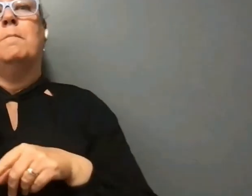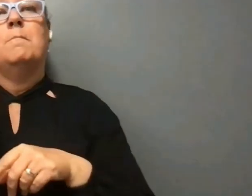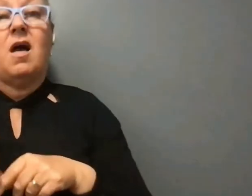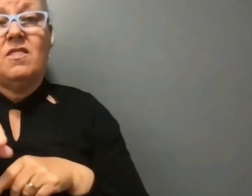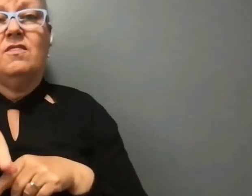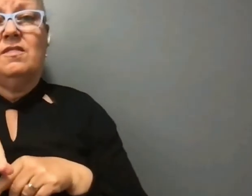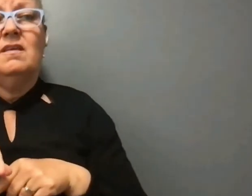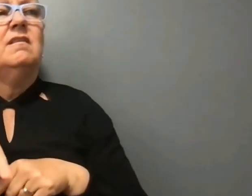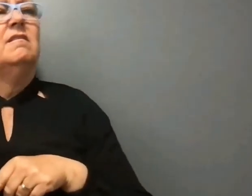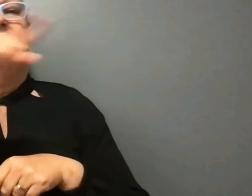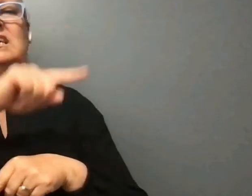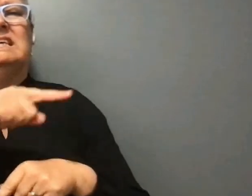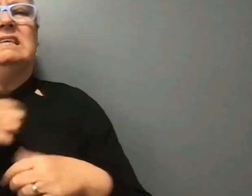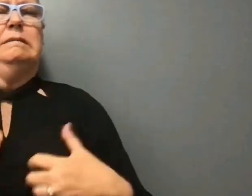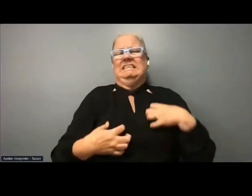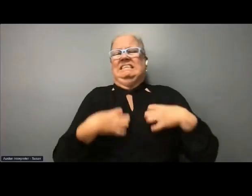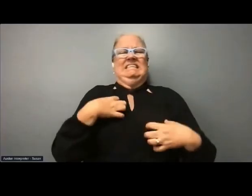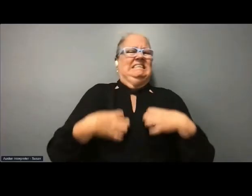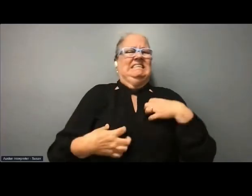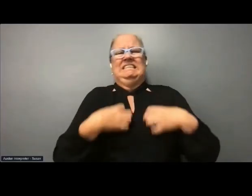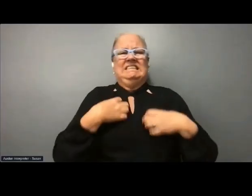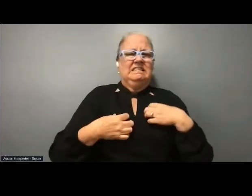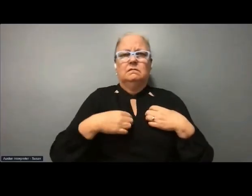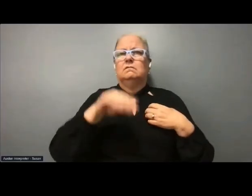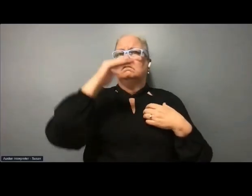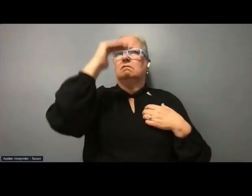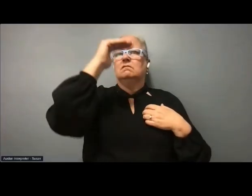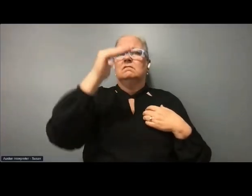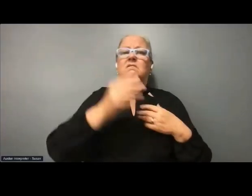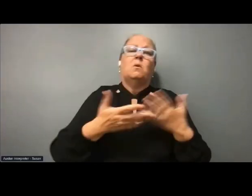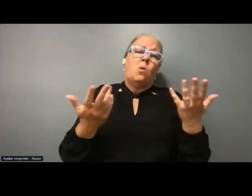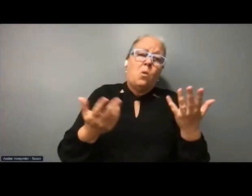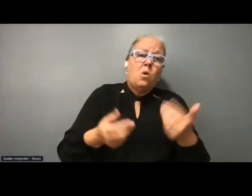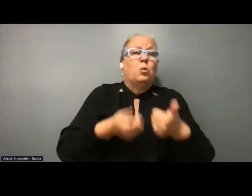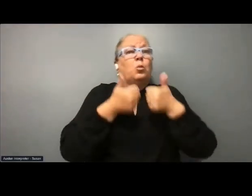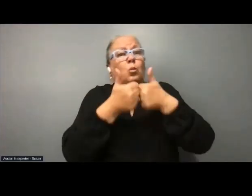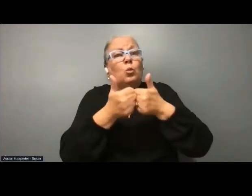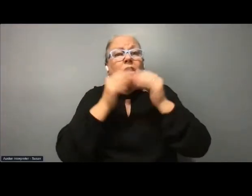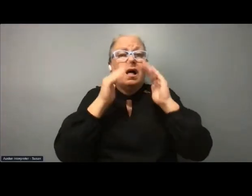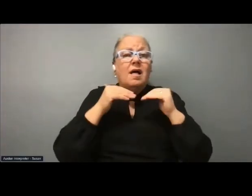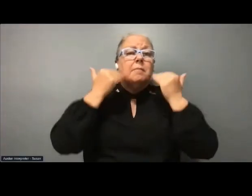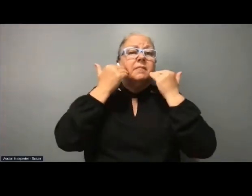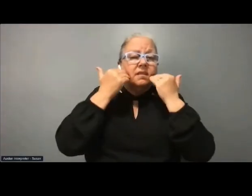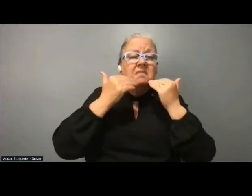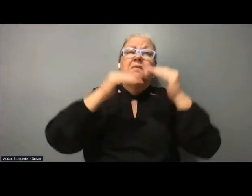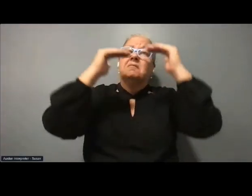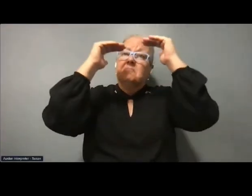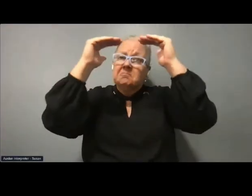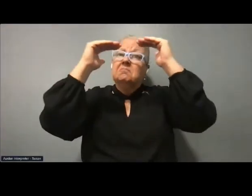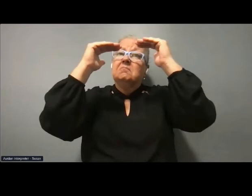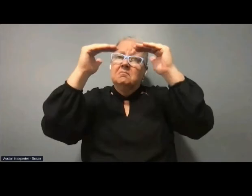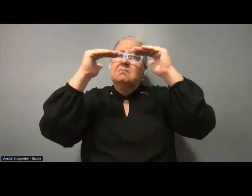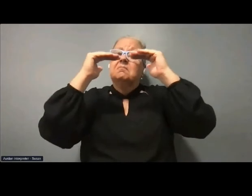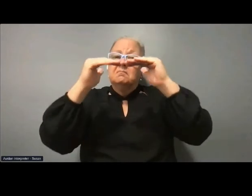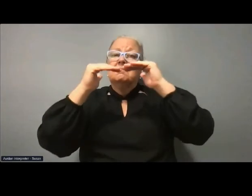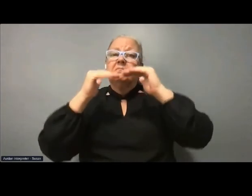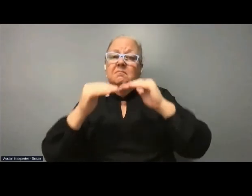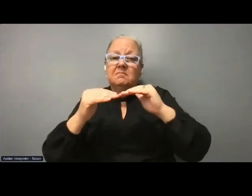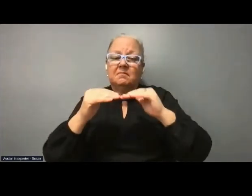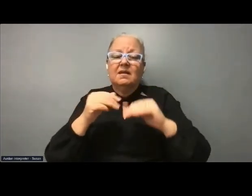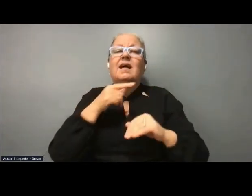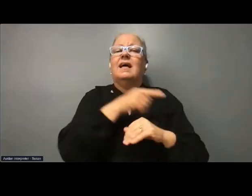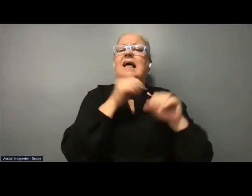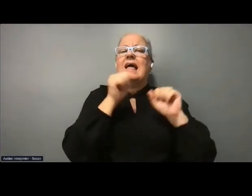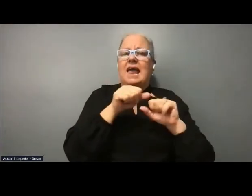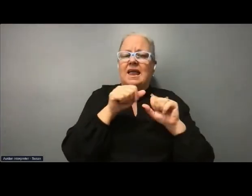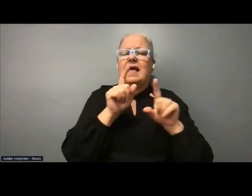the feedbacks, the categorization of these feedbacks. It gives you the automatic analysis of all that.